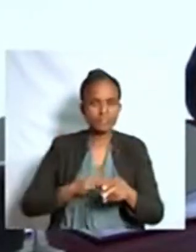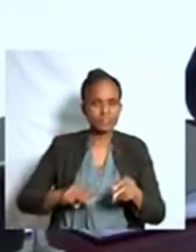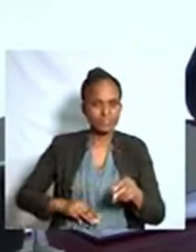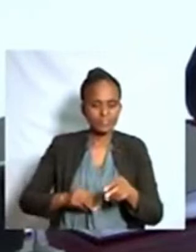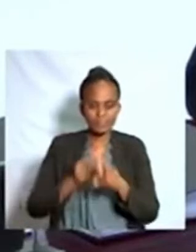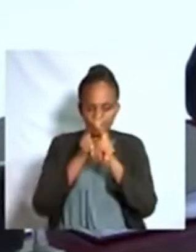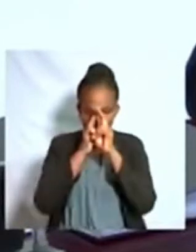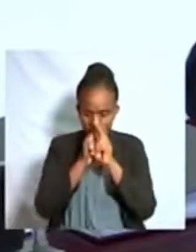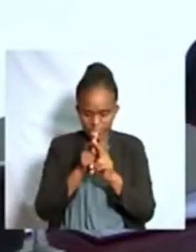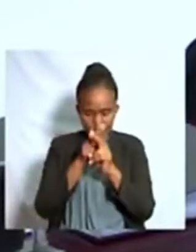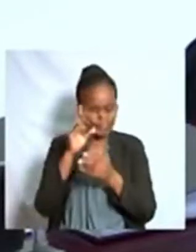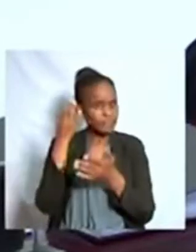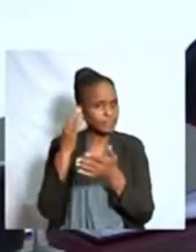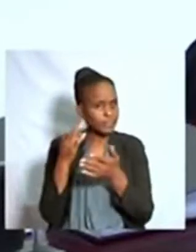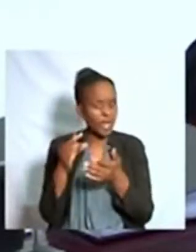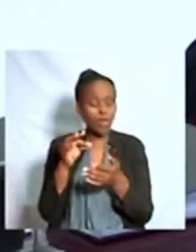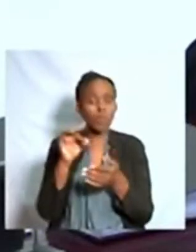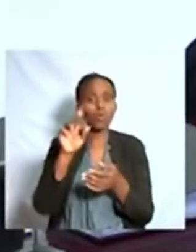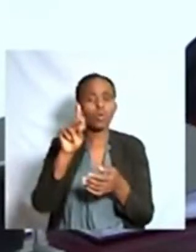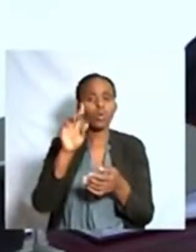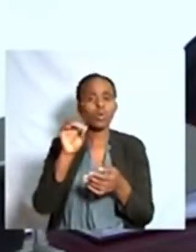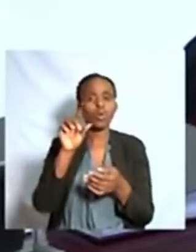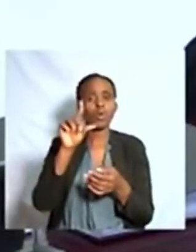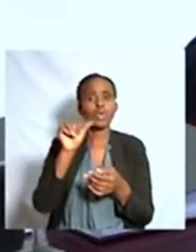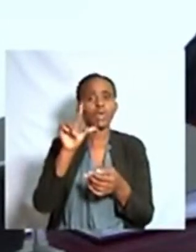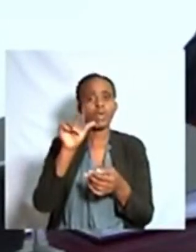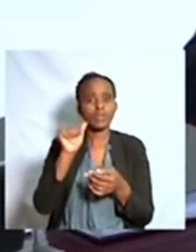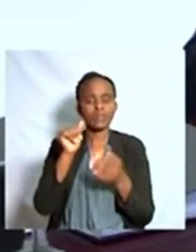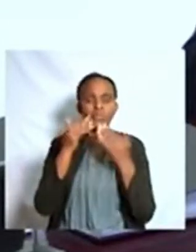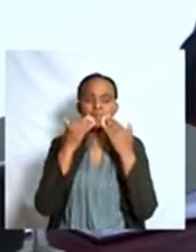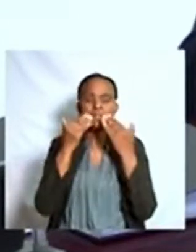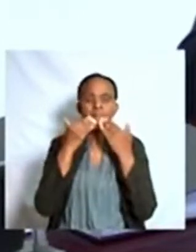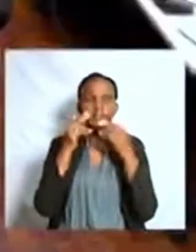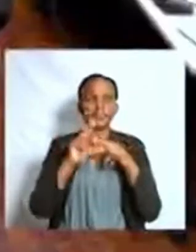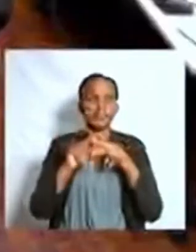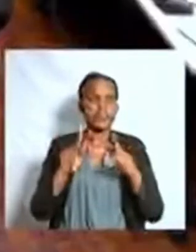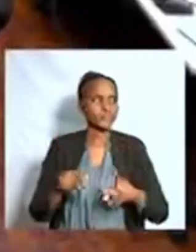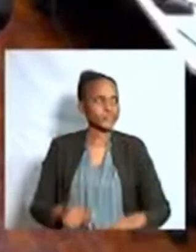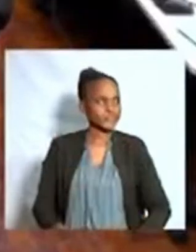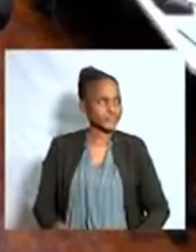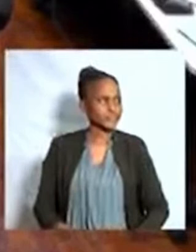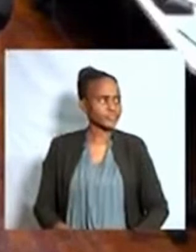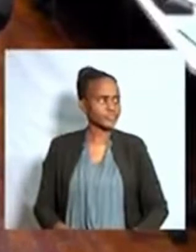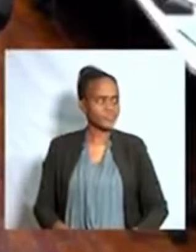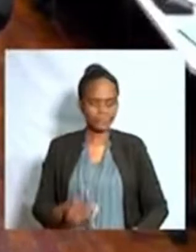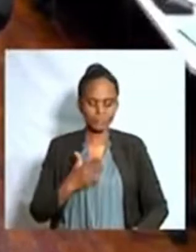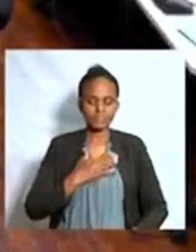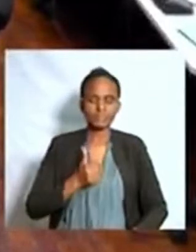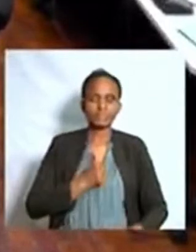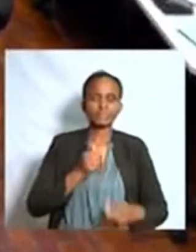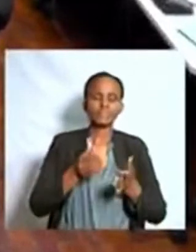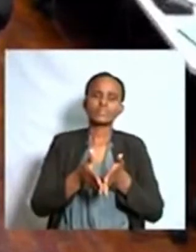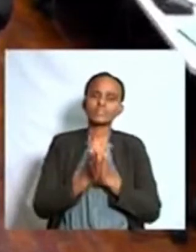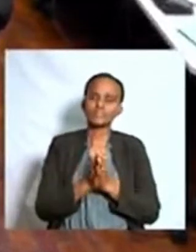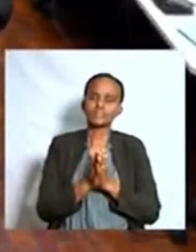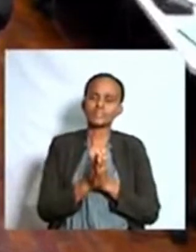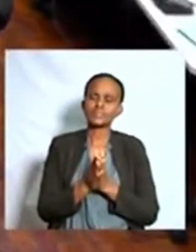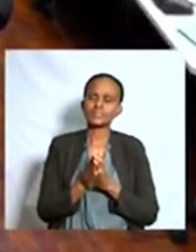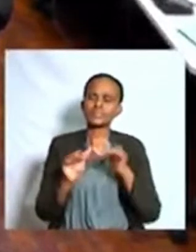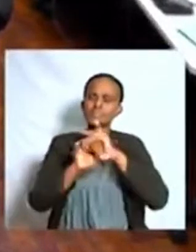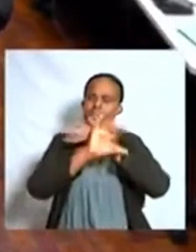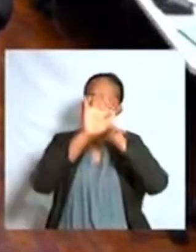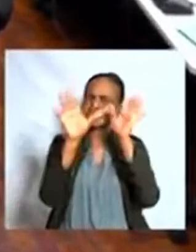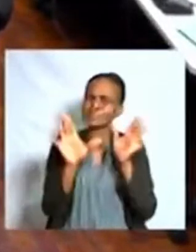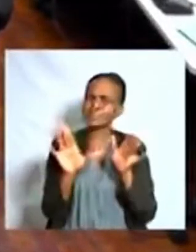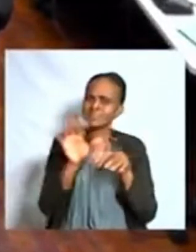Honorable Kolala, Honorable. Yes, thank you, Chair. I think my request is just two questions for clarity which